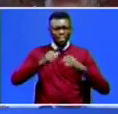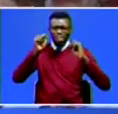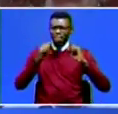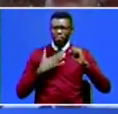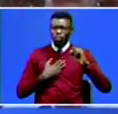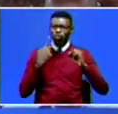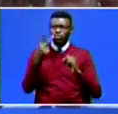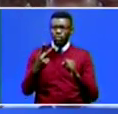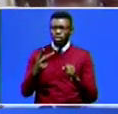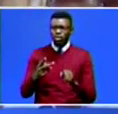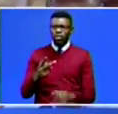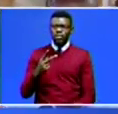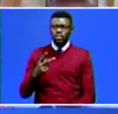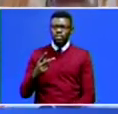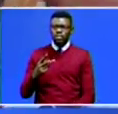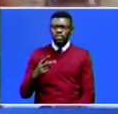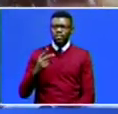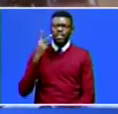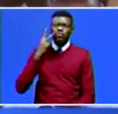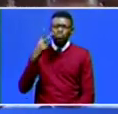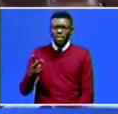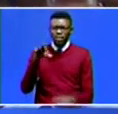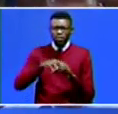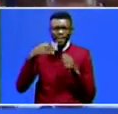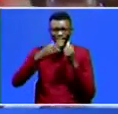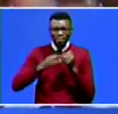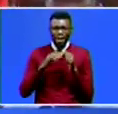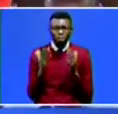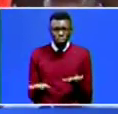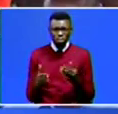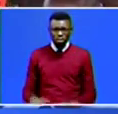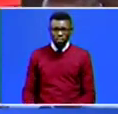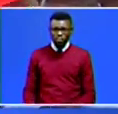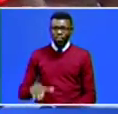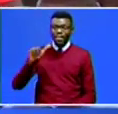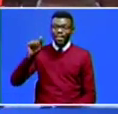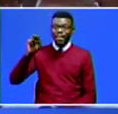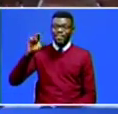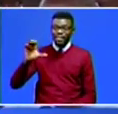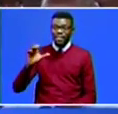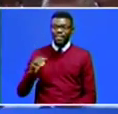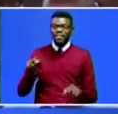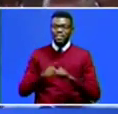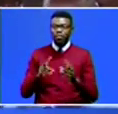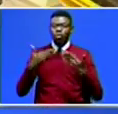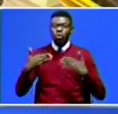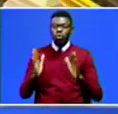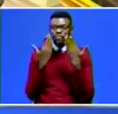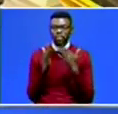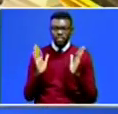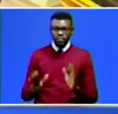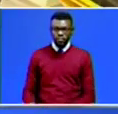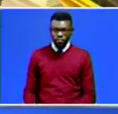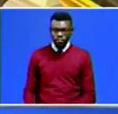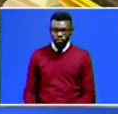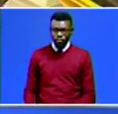wawili wanatoa kura 1,200 hapa Kibira. Ule mwingine wa ANC pia akapoteza hiyo yake. Now the way